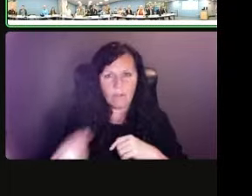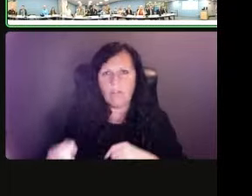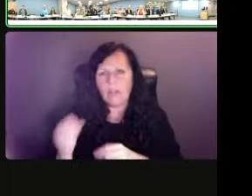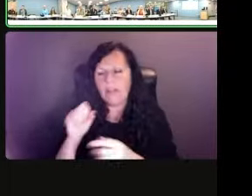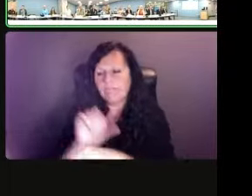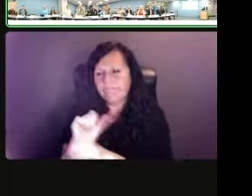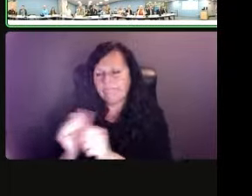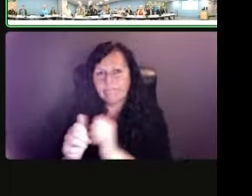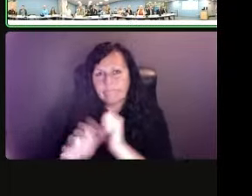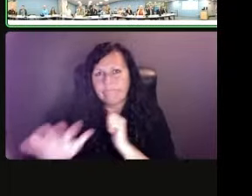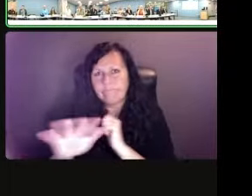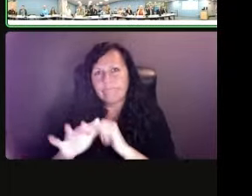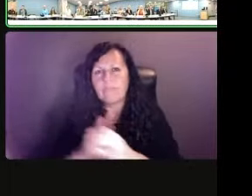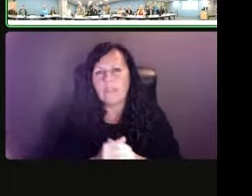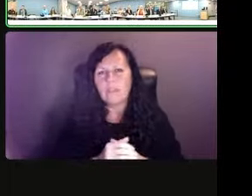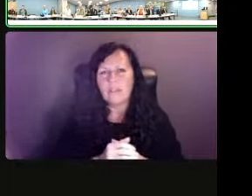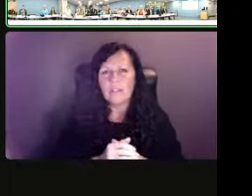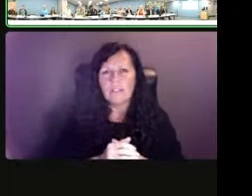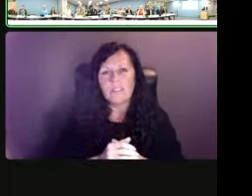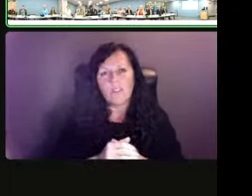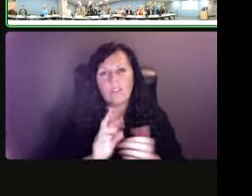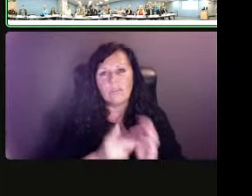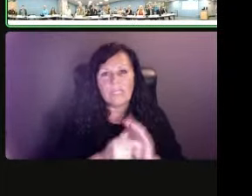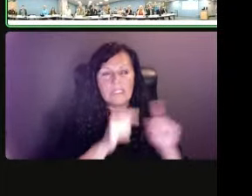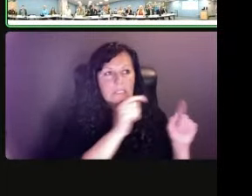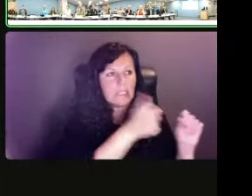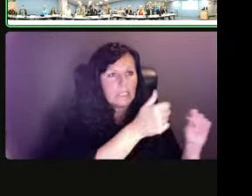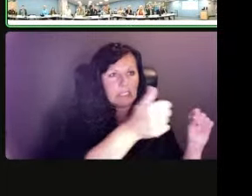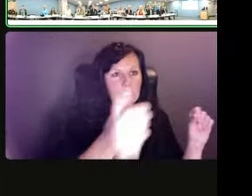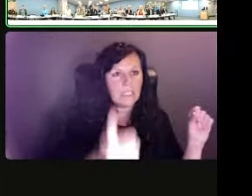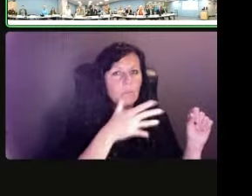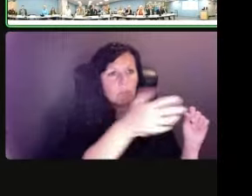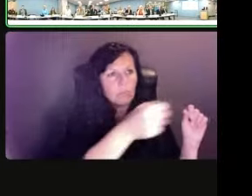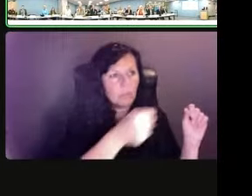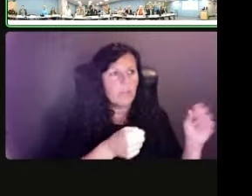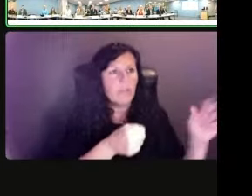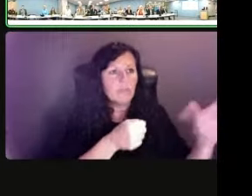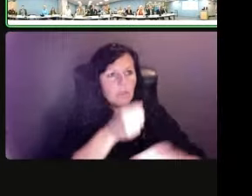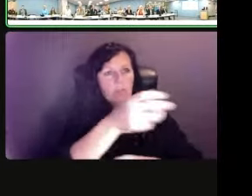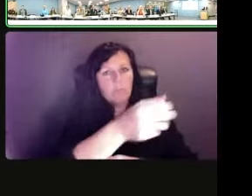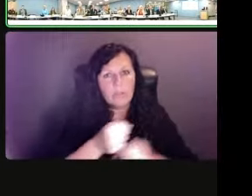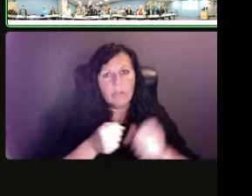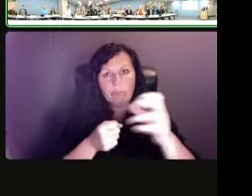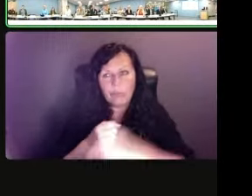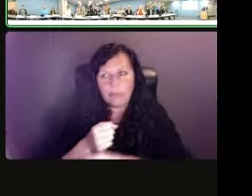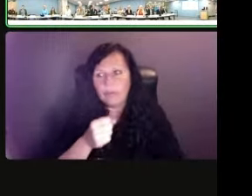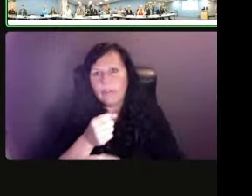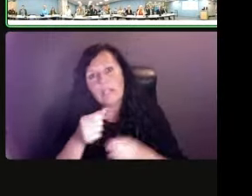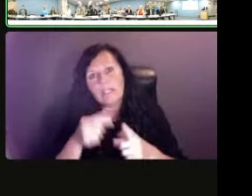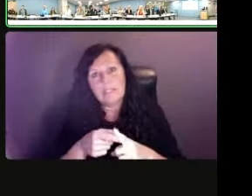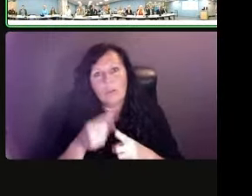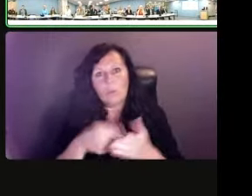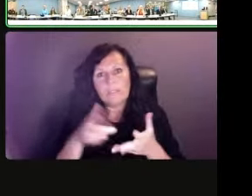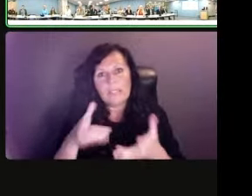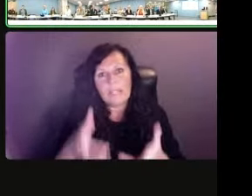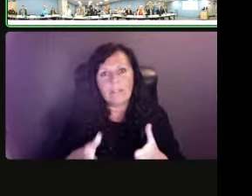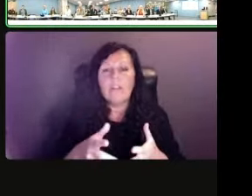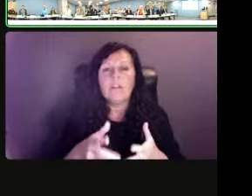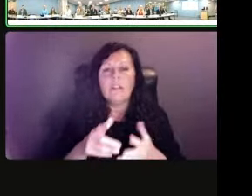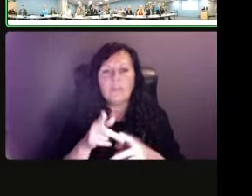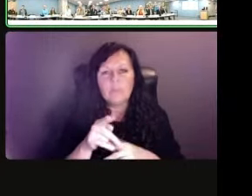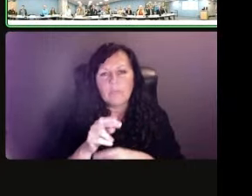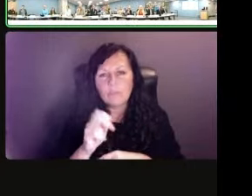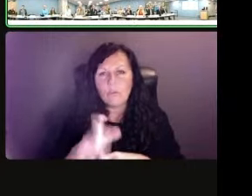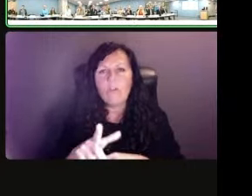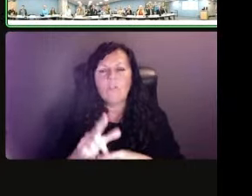going to continue going down those layers until there's really nothing left but patrol officers, traffic officers, and detectives for